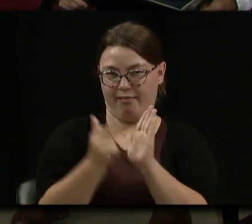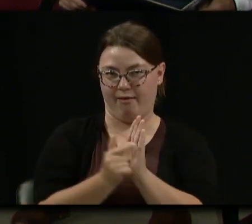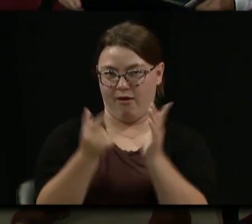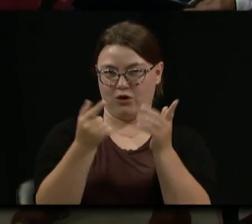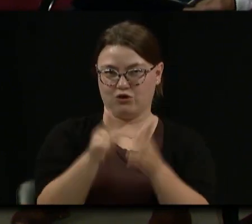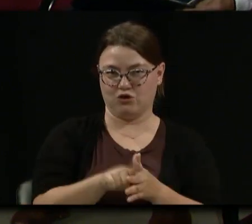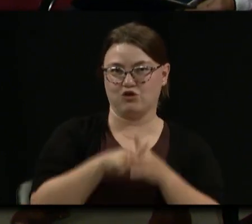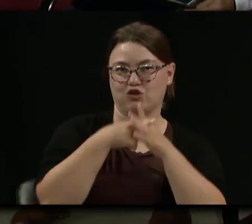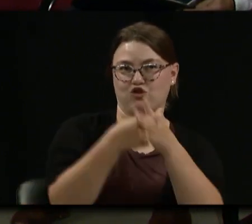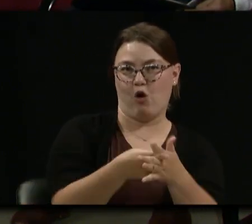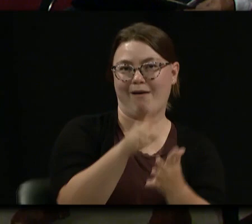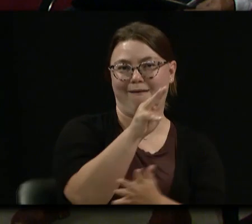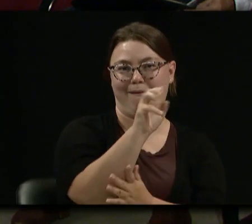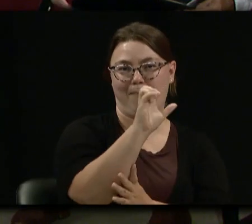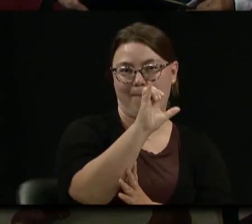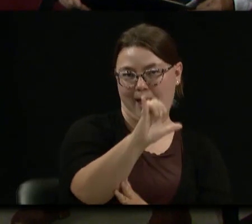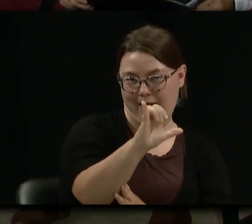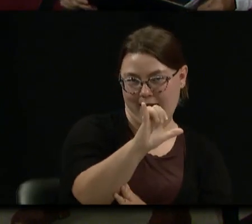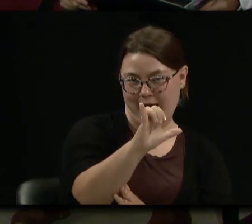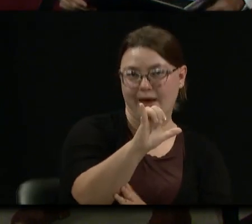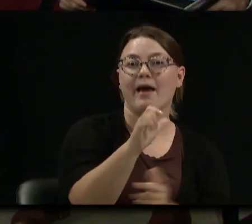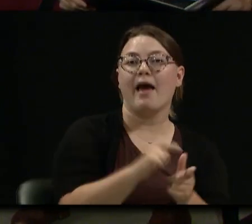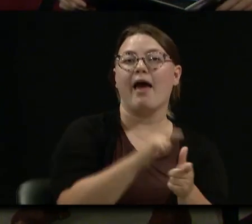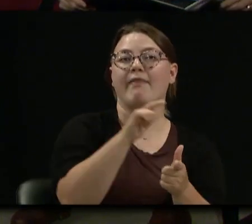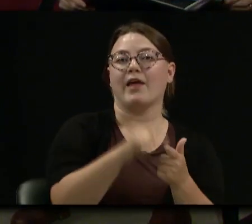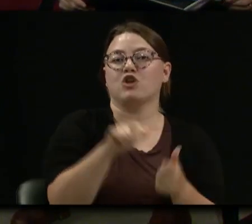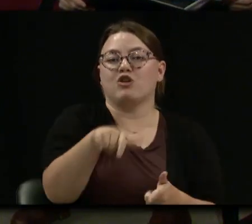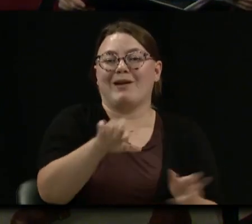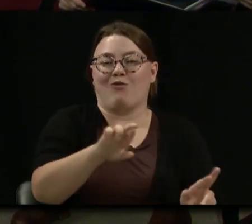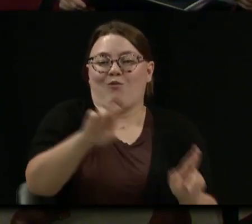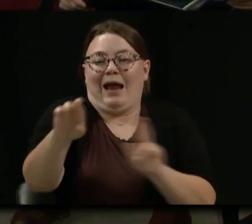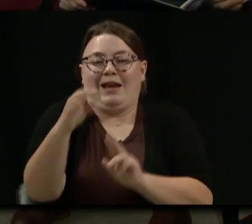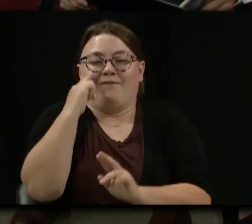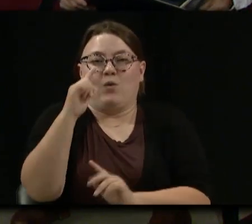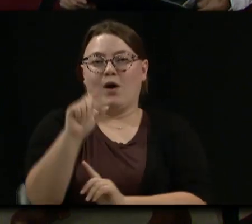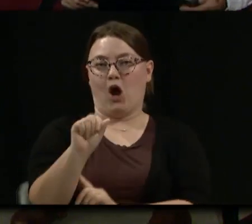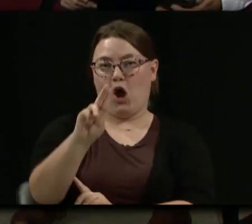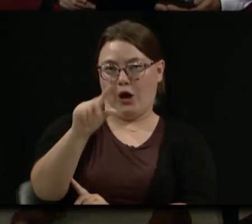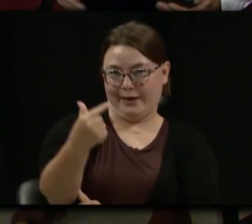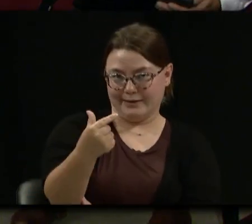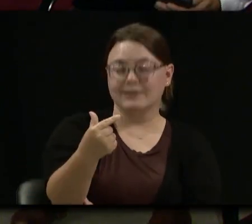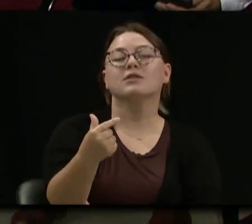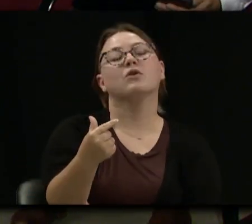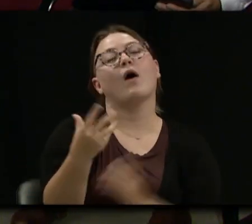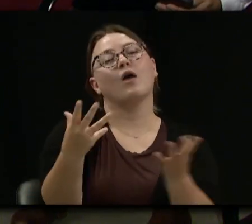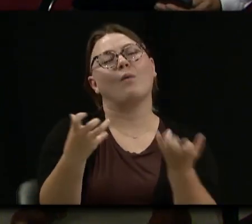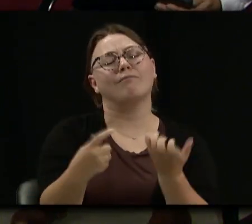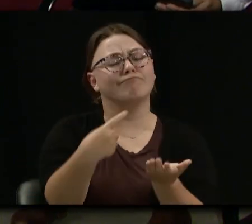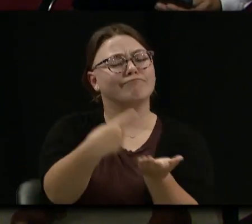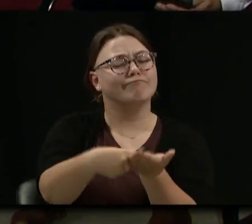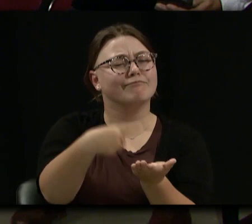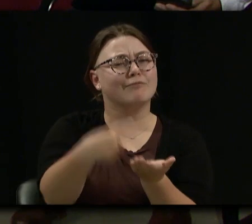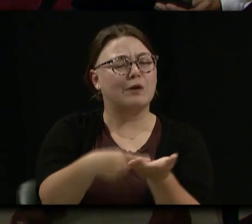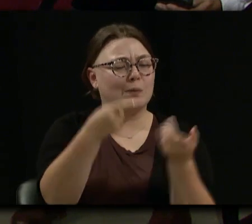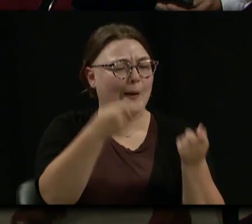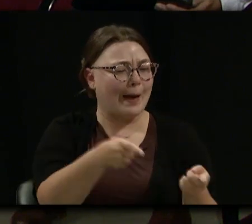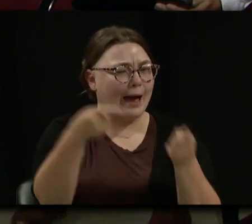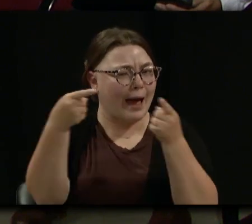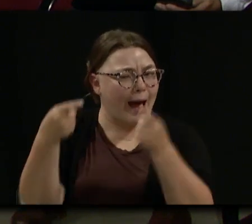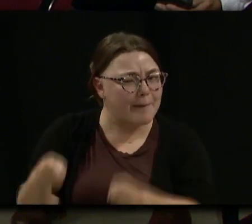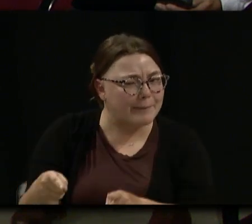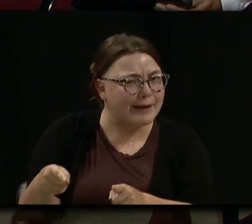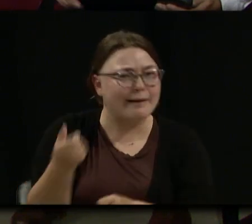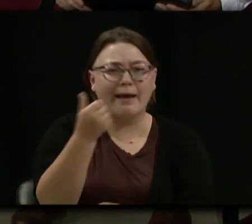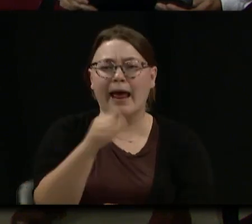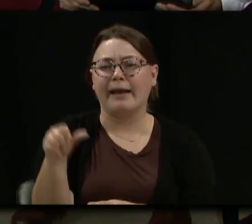May, and was applied again in August for our elections. And so I was hoping we could kind of talk a little bit about what effect, if any, has